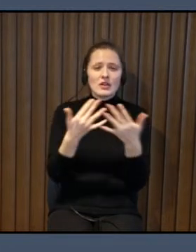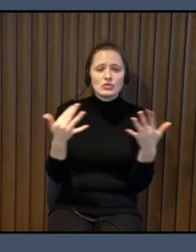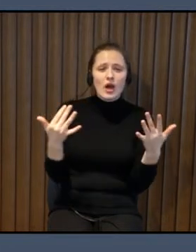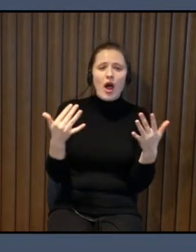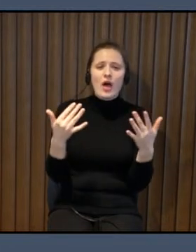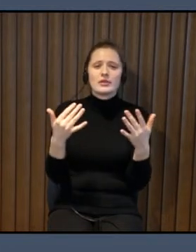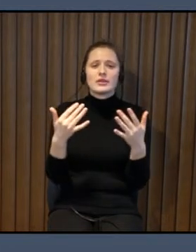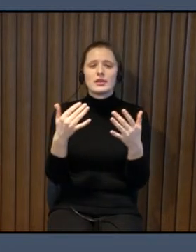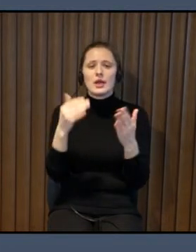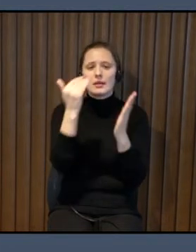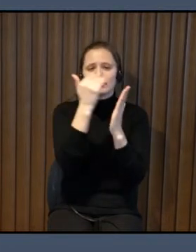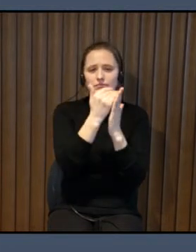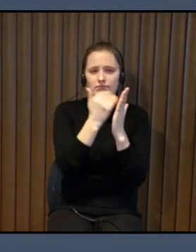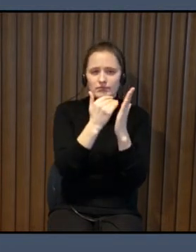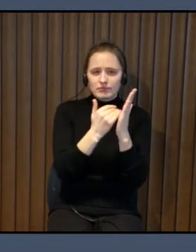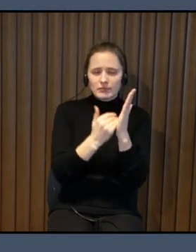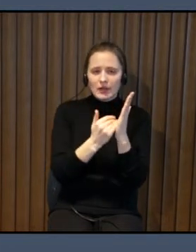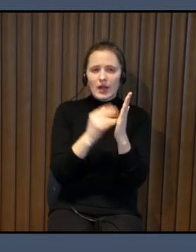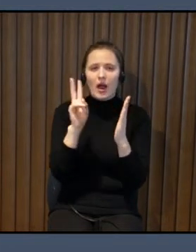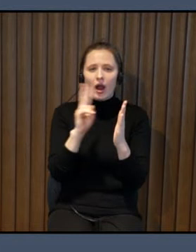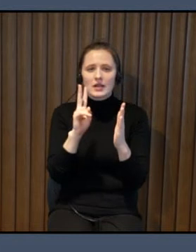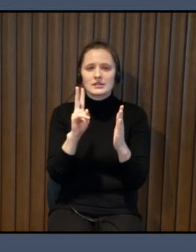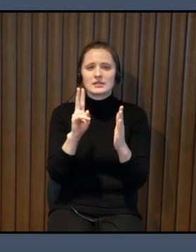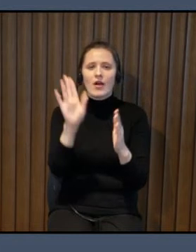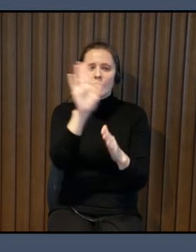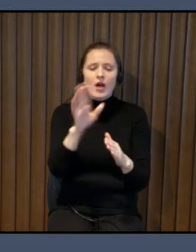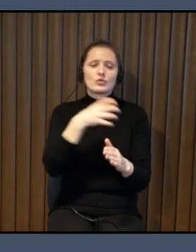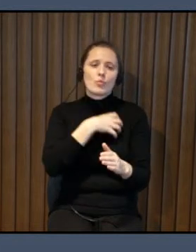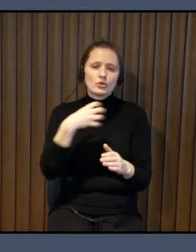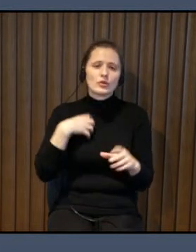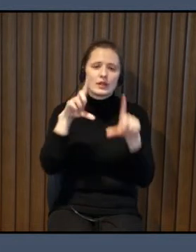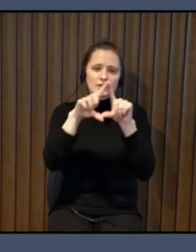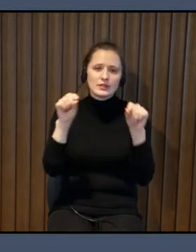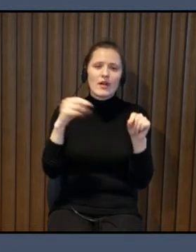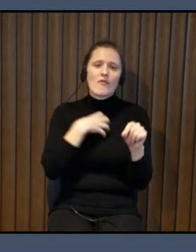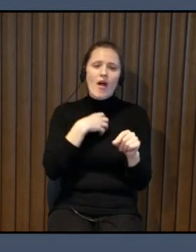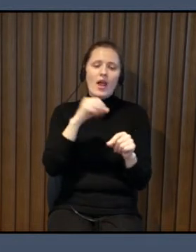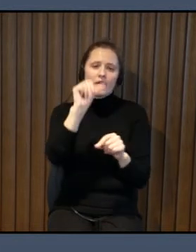is doing it without those people. So what are the conclusions? There are